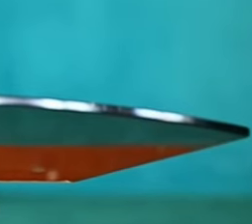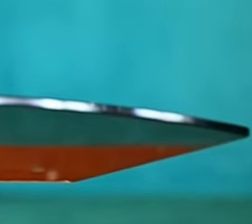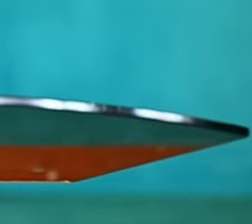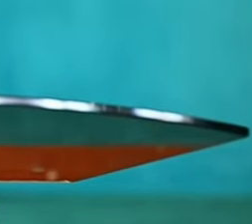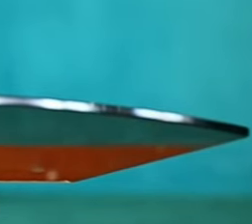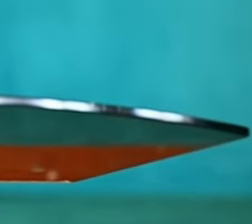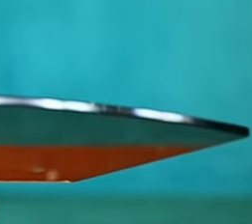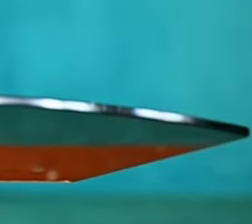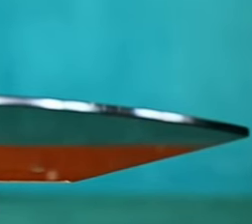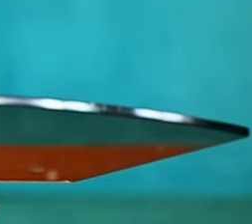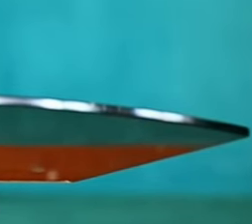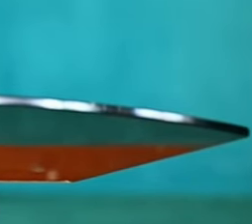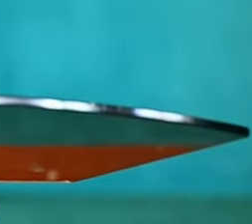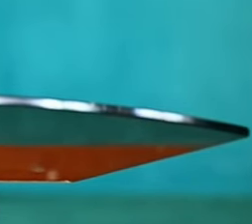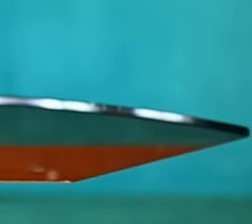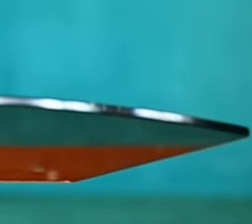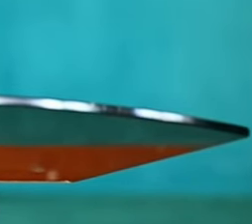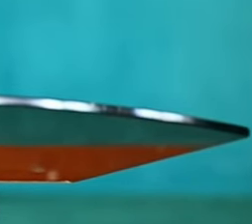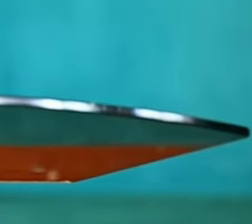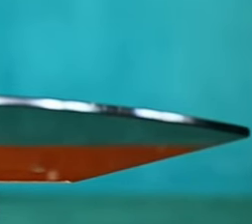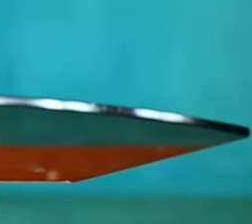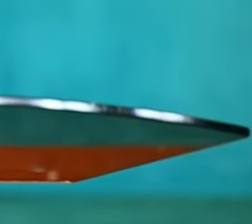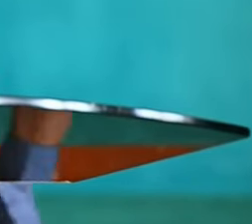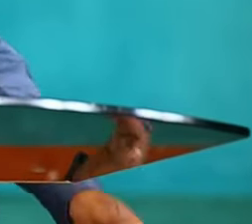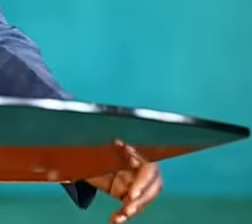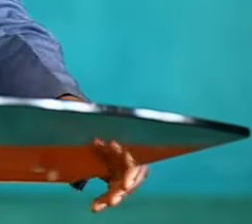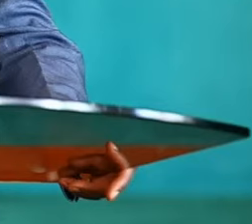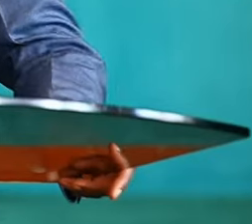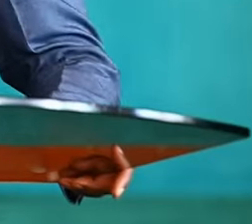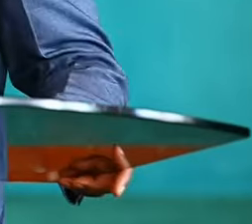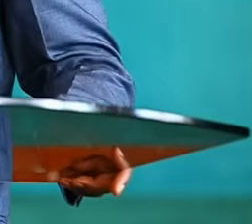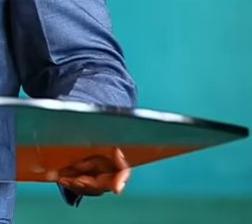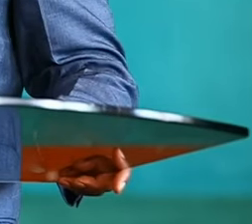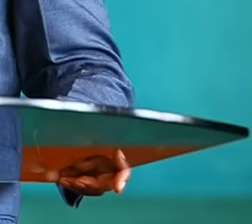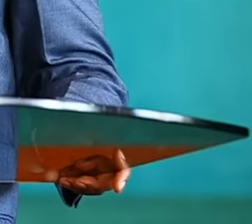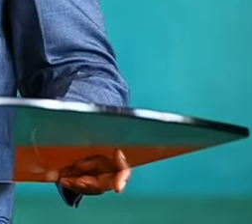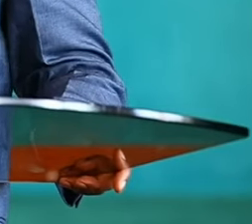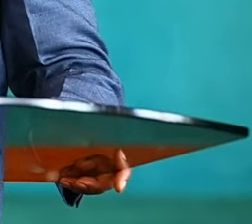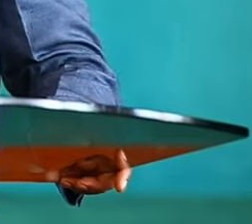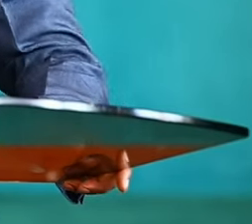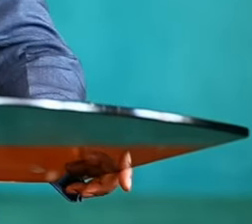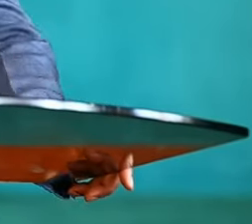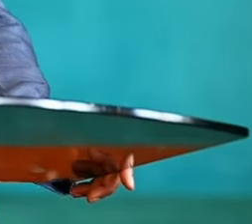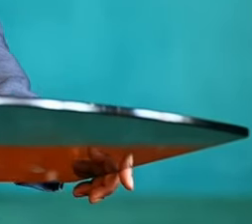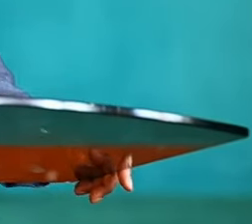enemy would have consumed us. We thank the Lord. I want